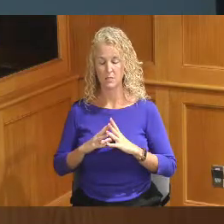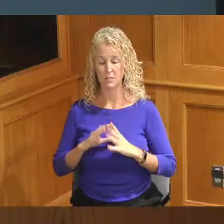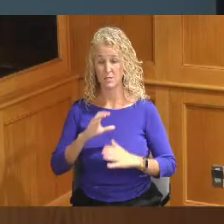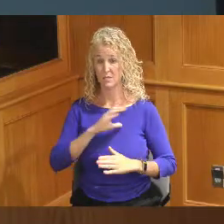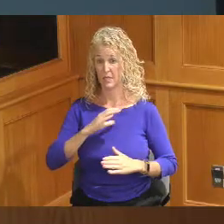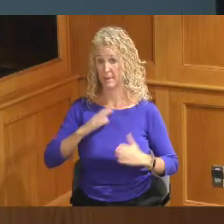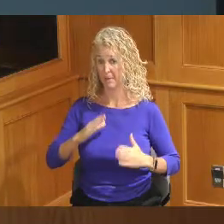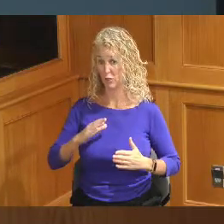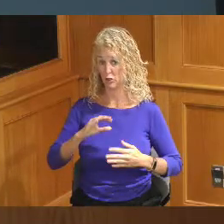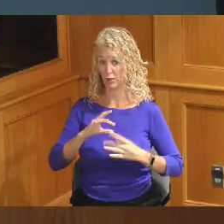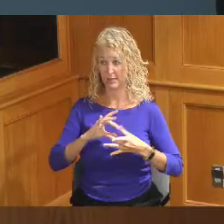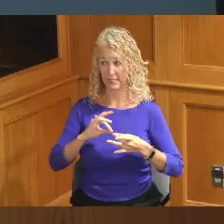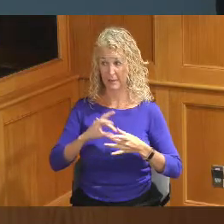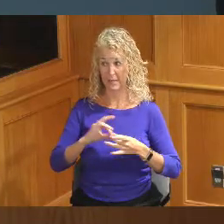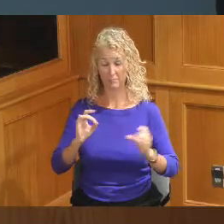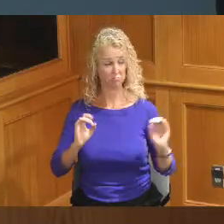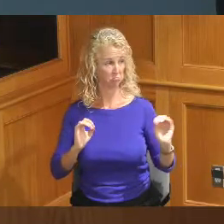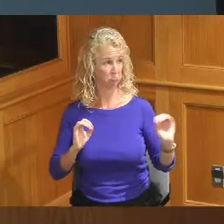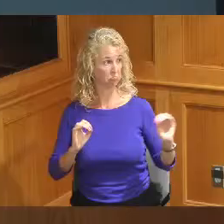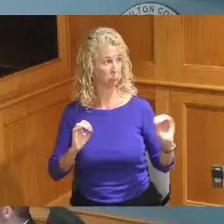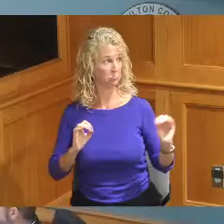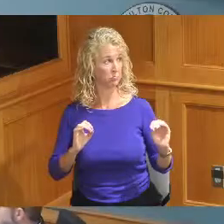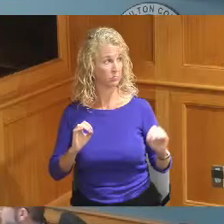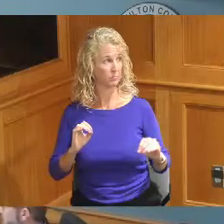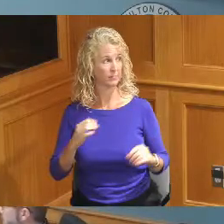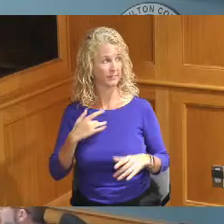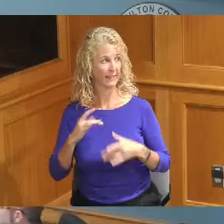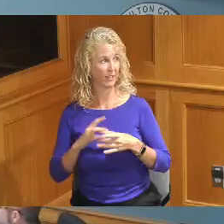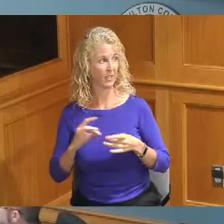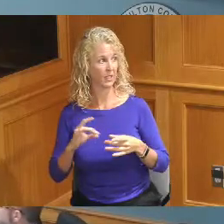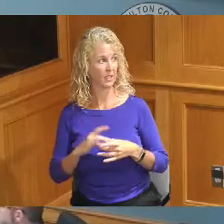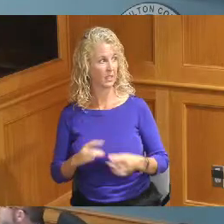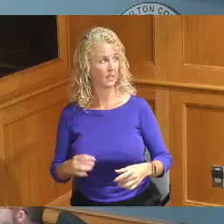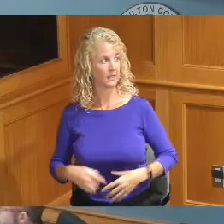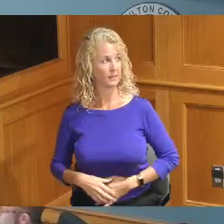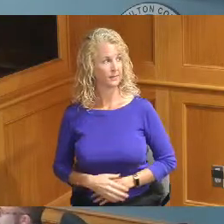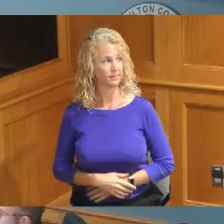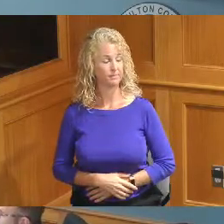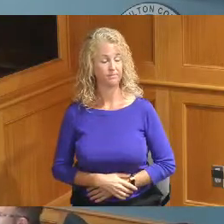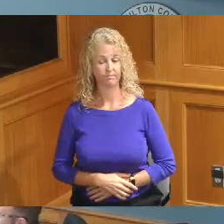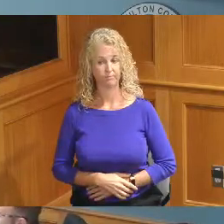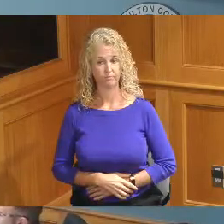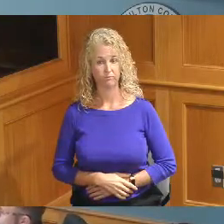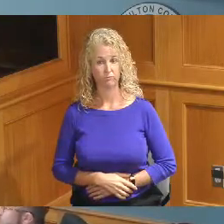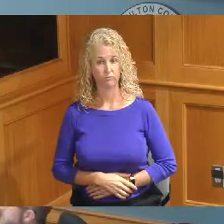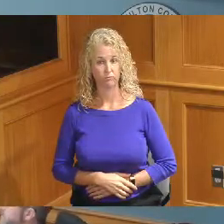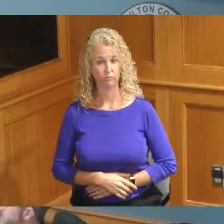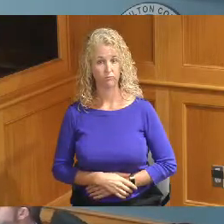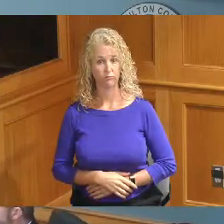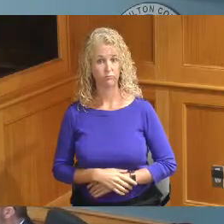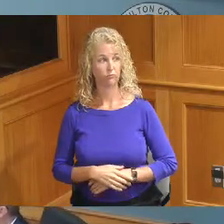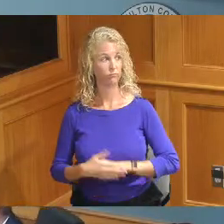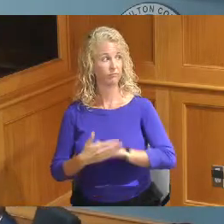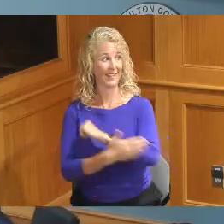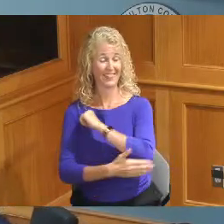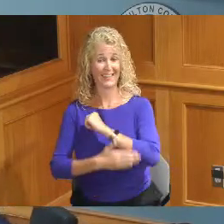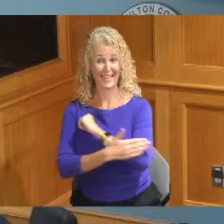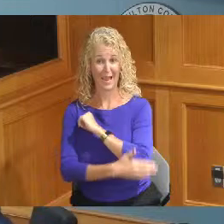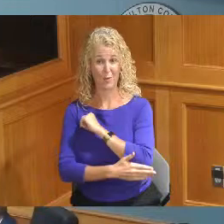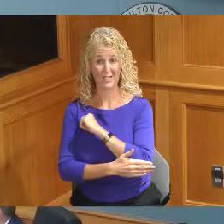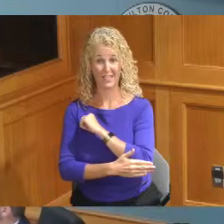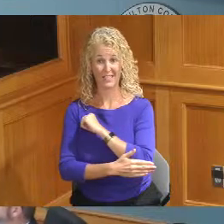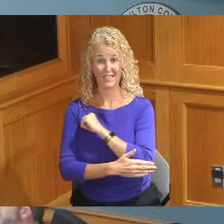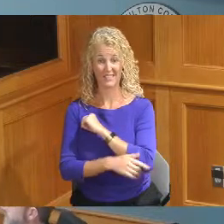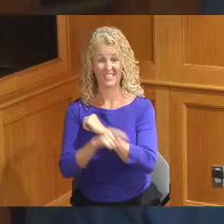Commissioners, any comments or questions? No comments. I have a comment. the county paid a lot of money for